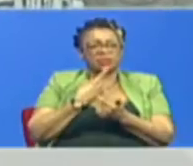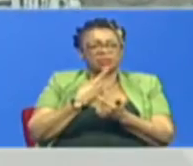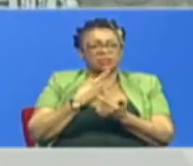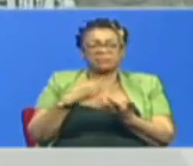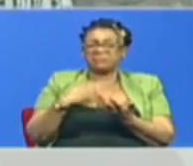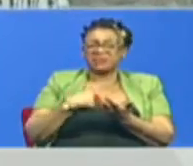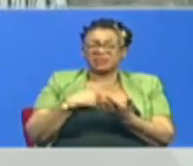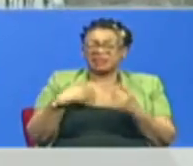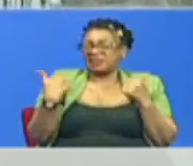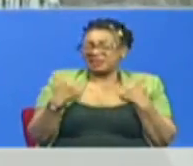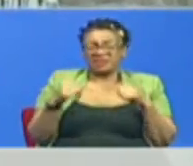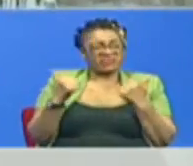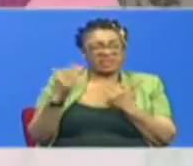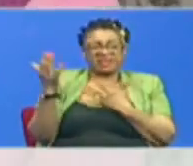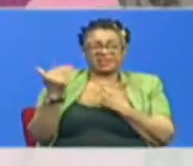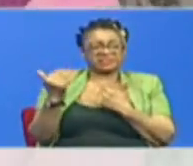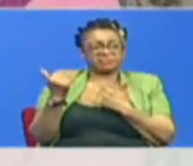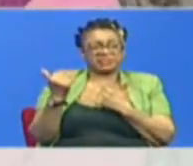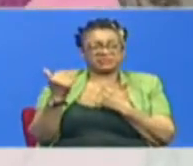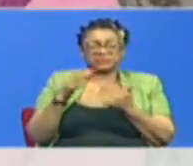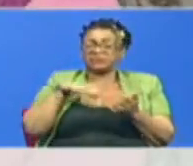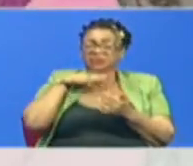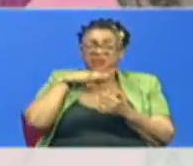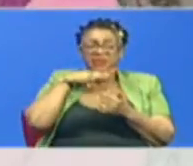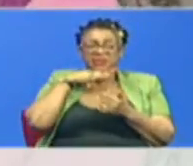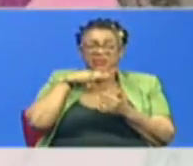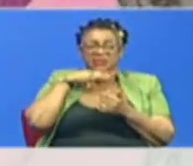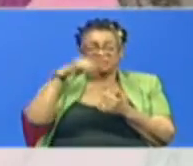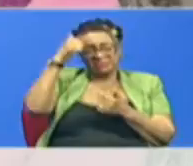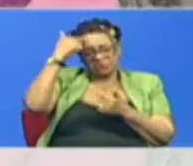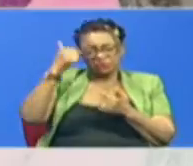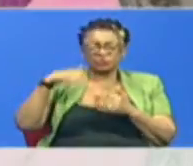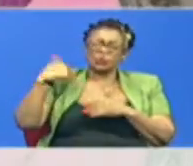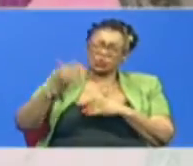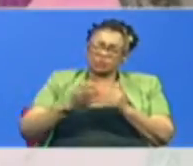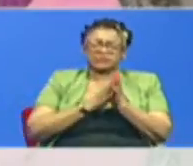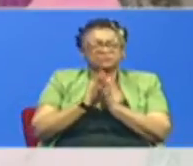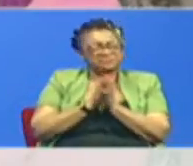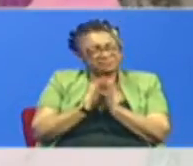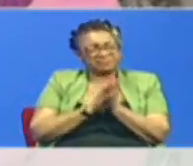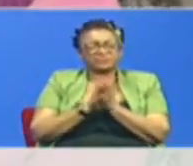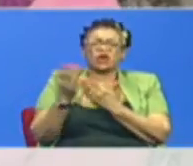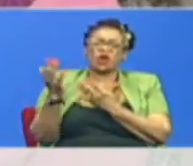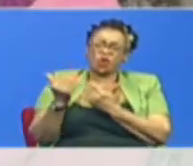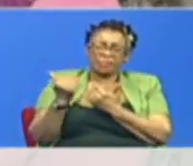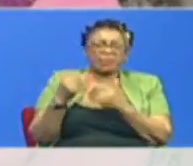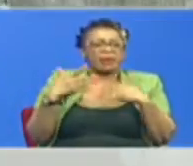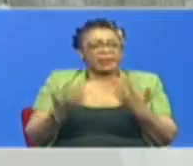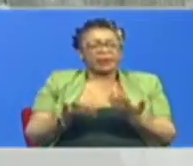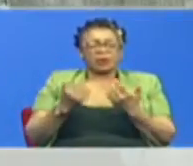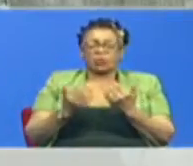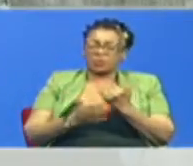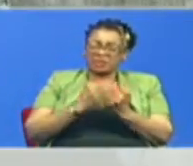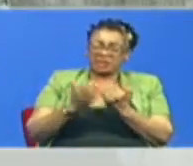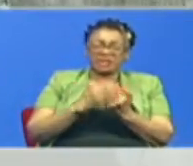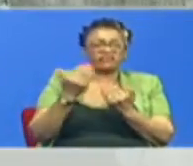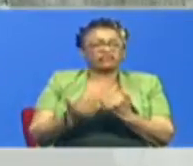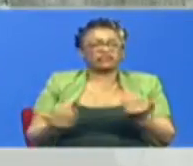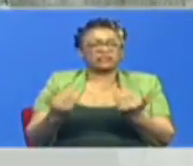expect kuniwacha. Kwani nipatia morali na matumaini ya tuishi, tuweze kulea watoto. Sasa inasikia